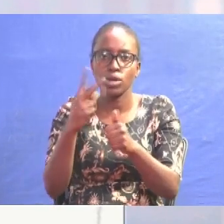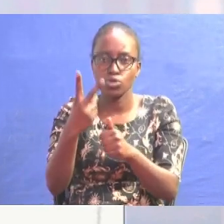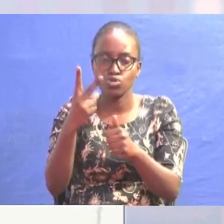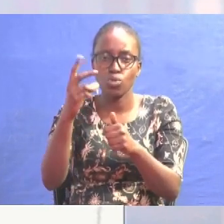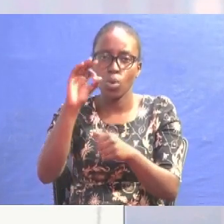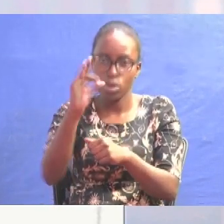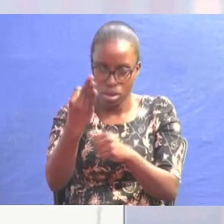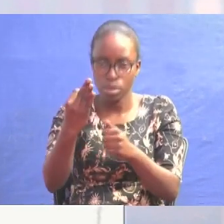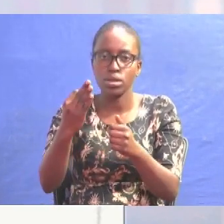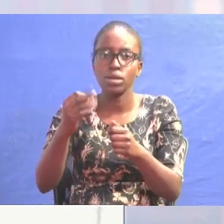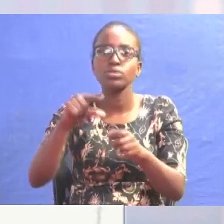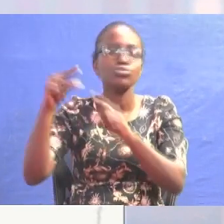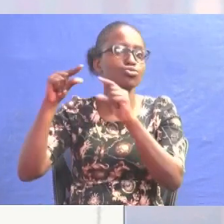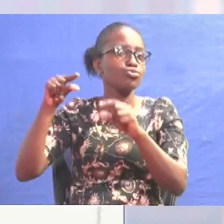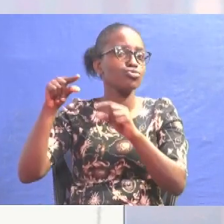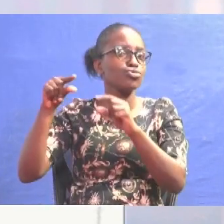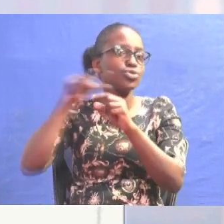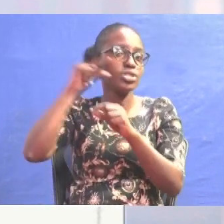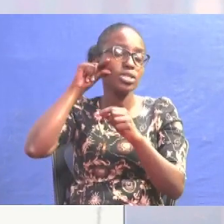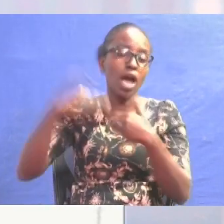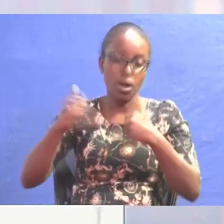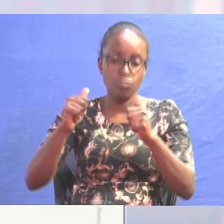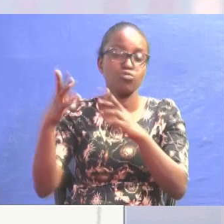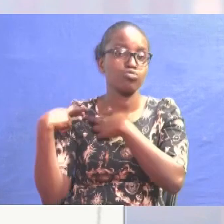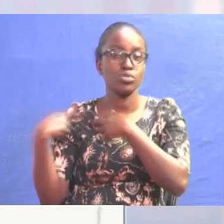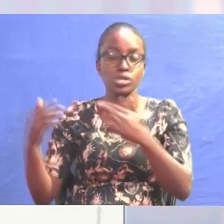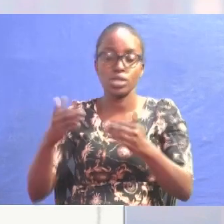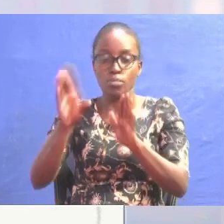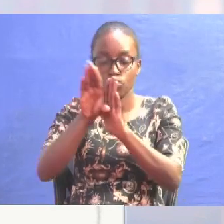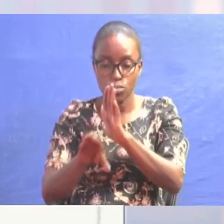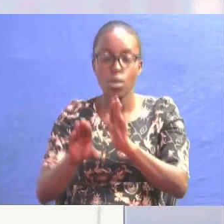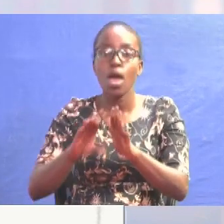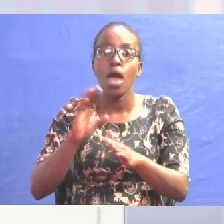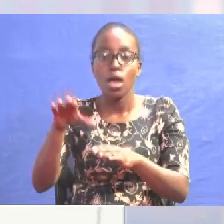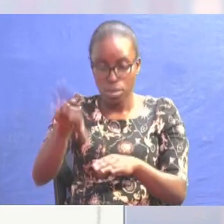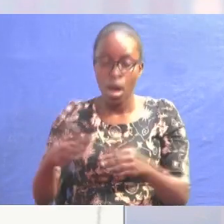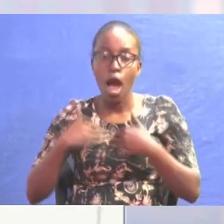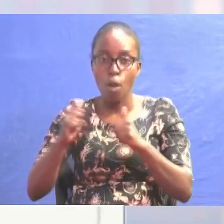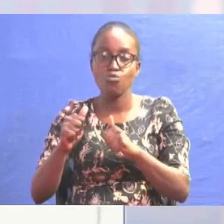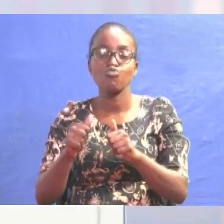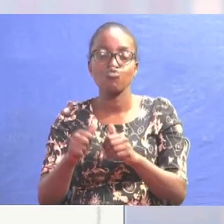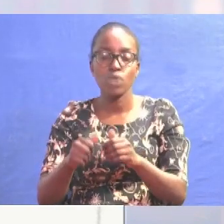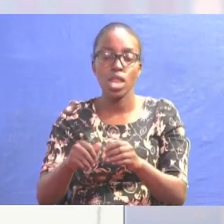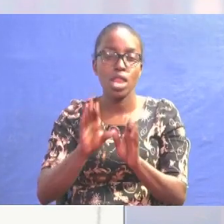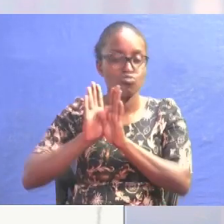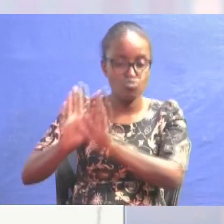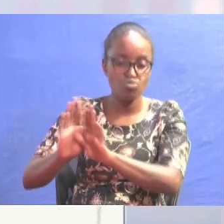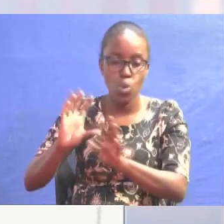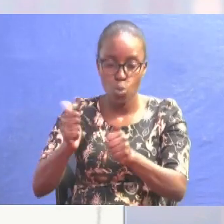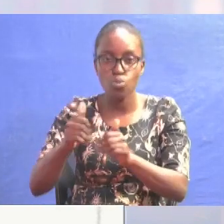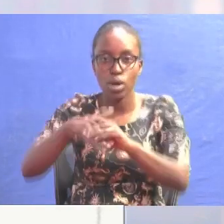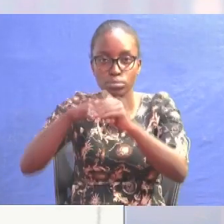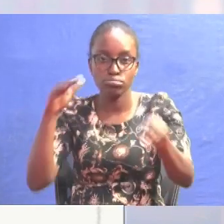to this, the inclusion that even the young people themselves feel that they have been left out in matters